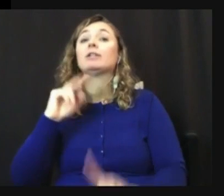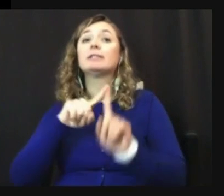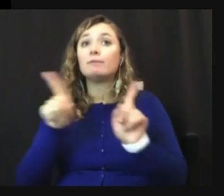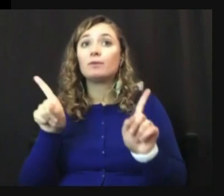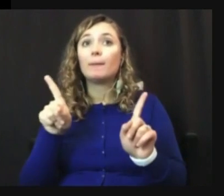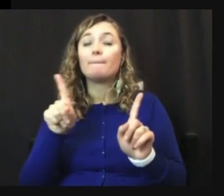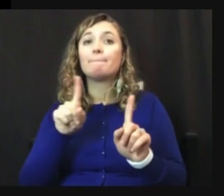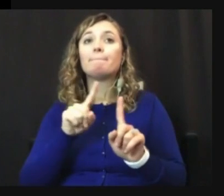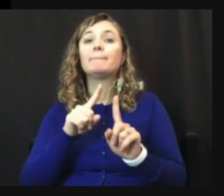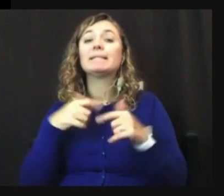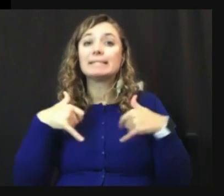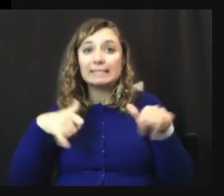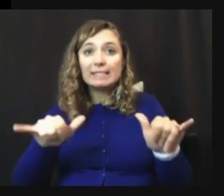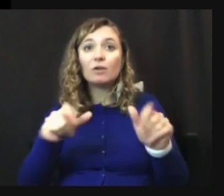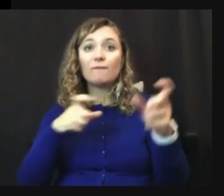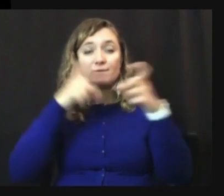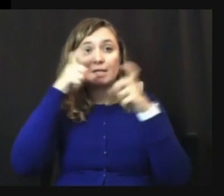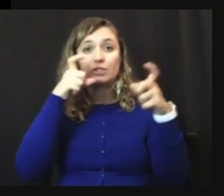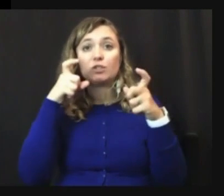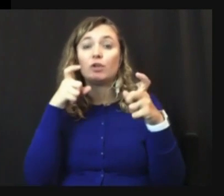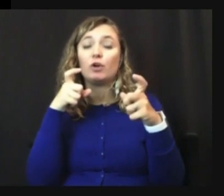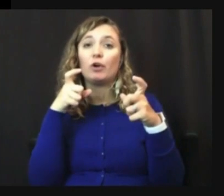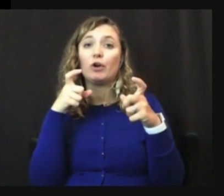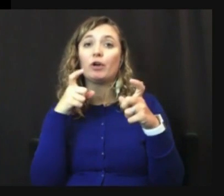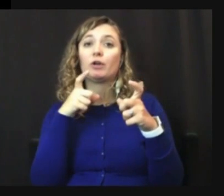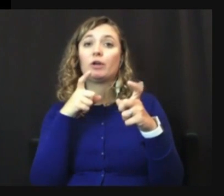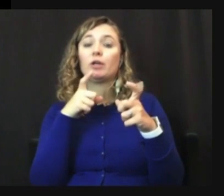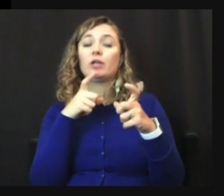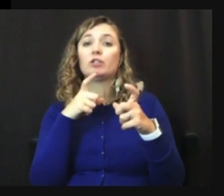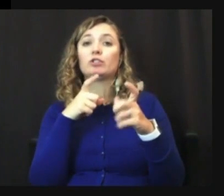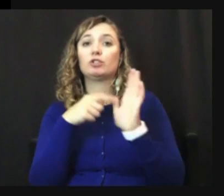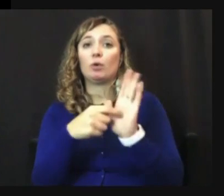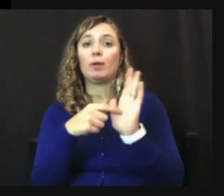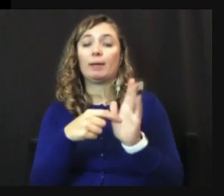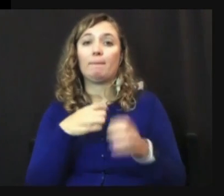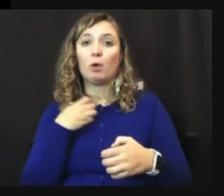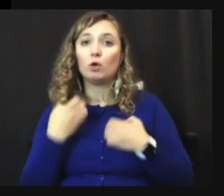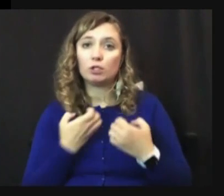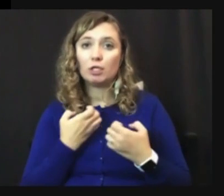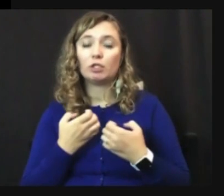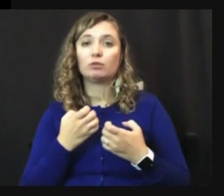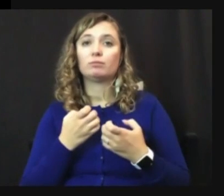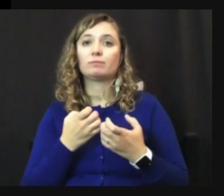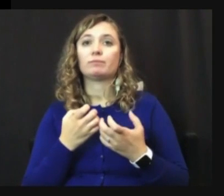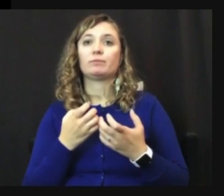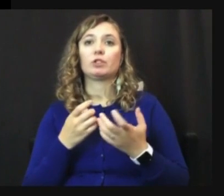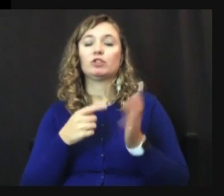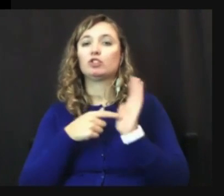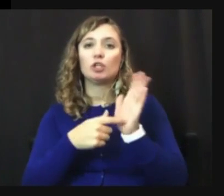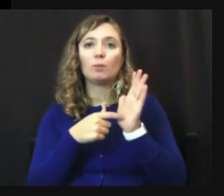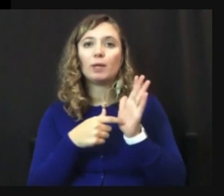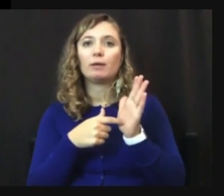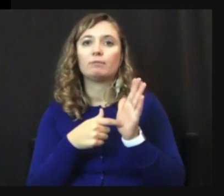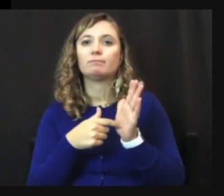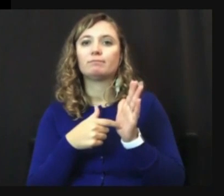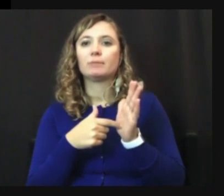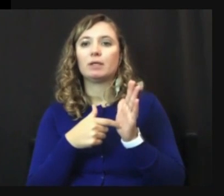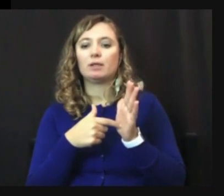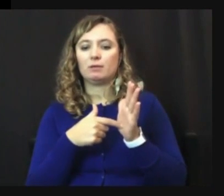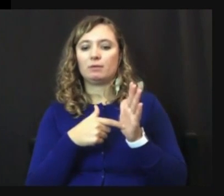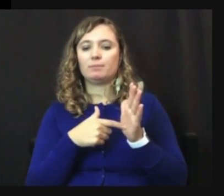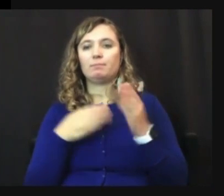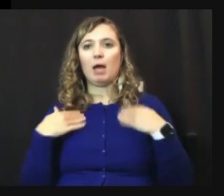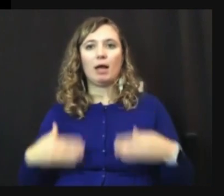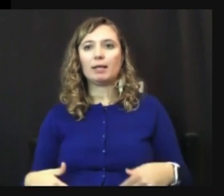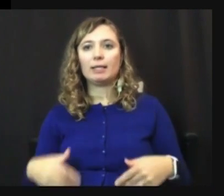sensory, sensory information and the body regulation that we get to be able to show our emotions through this complex set